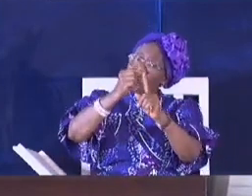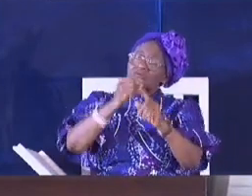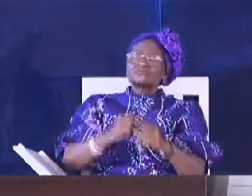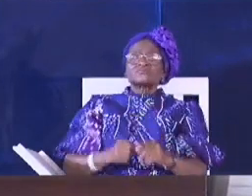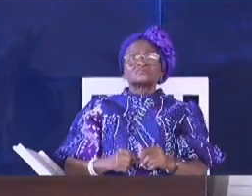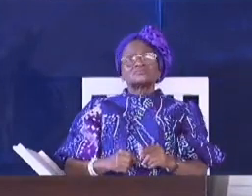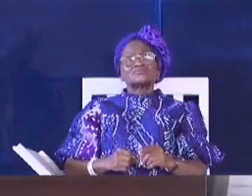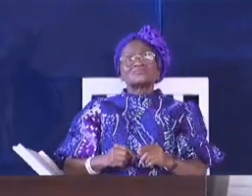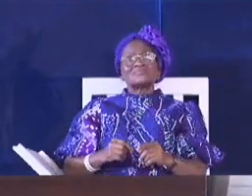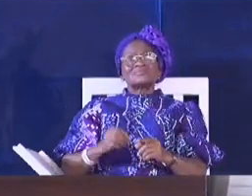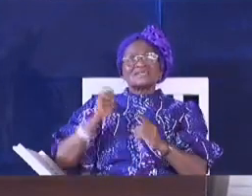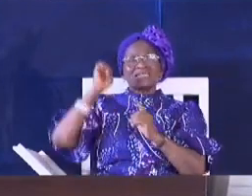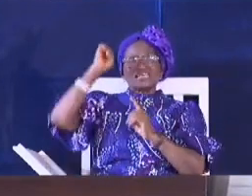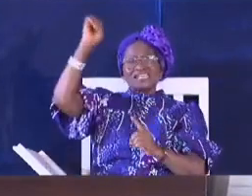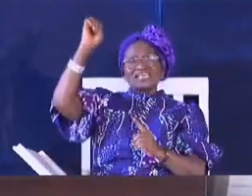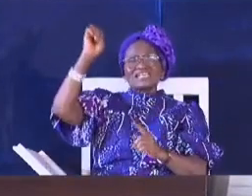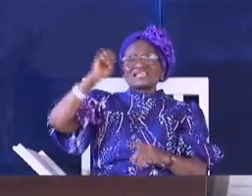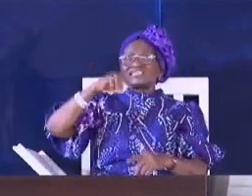He said to him,